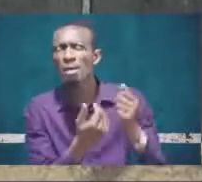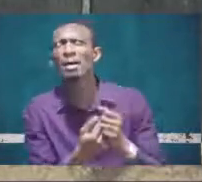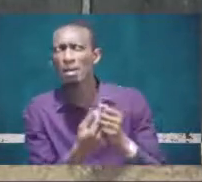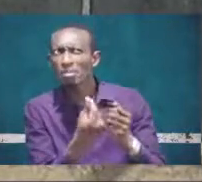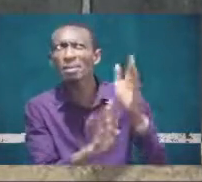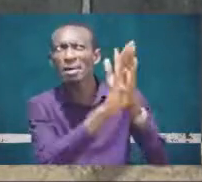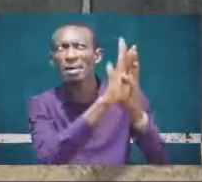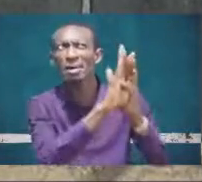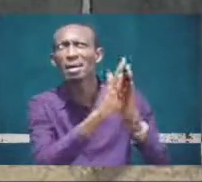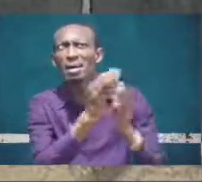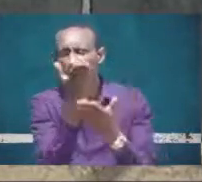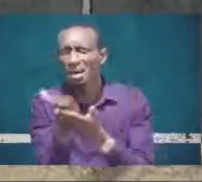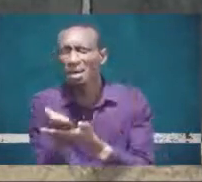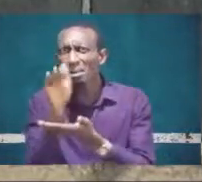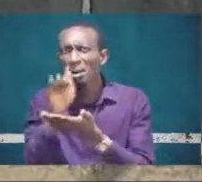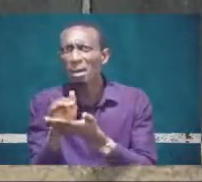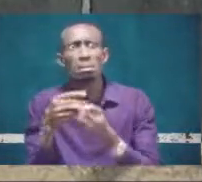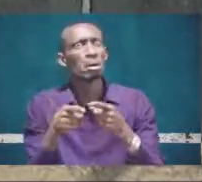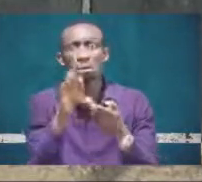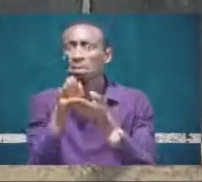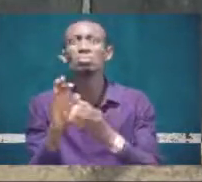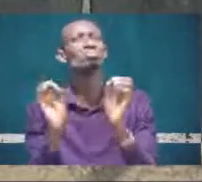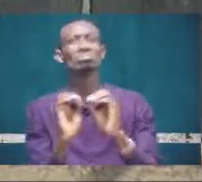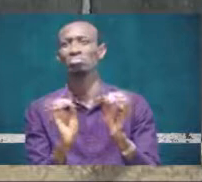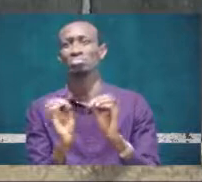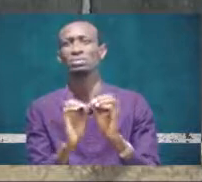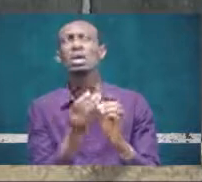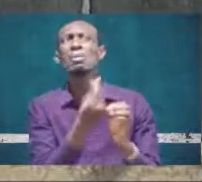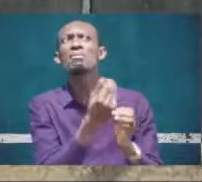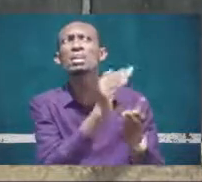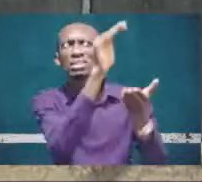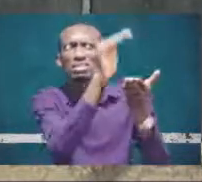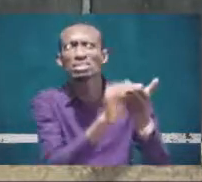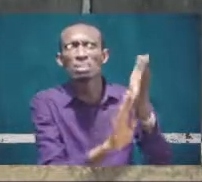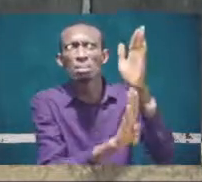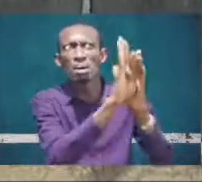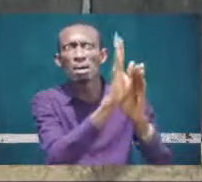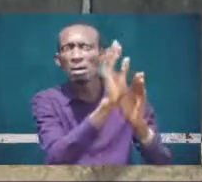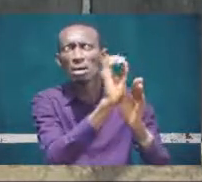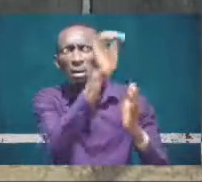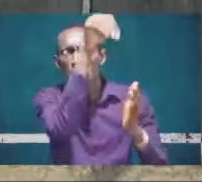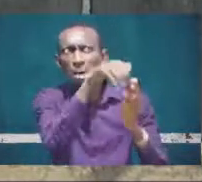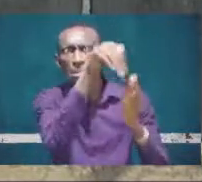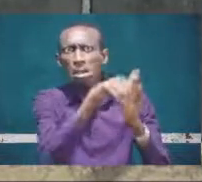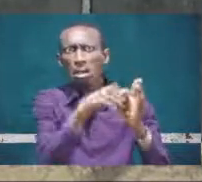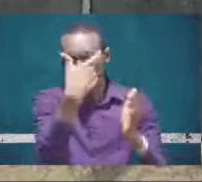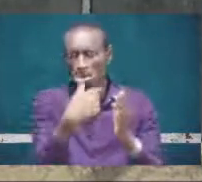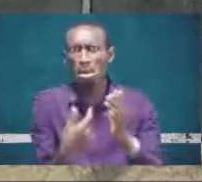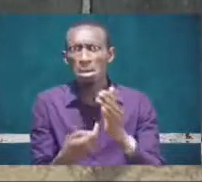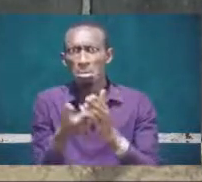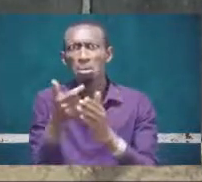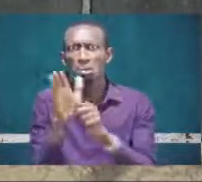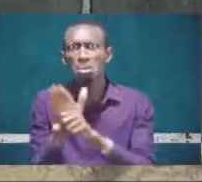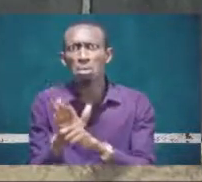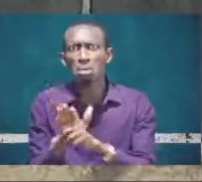here it is not changing. And price is reducing. We expect the quantity demanded to increase, but here it is not changing.